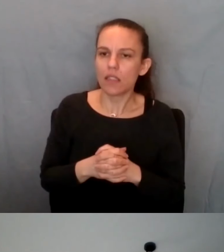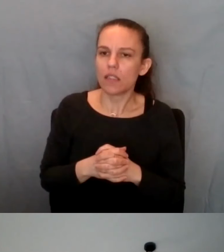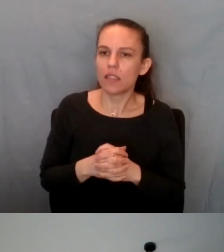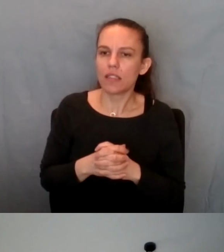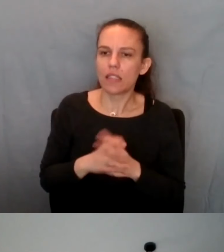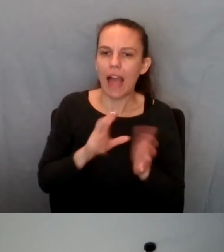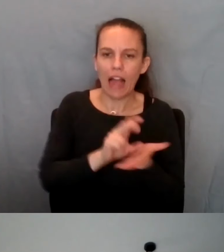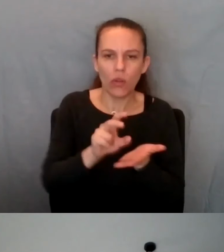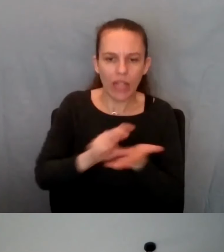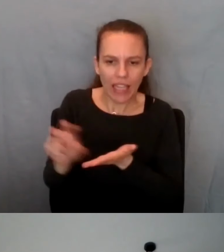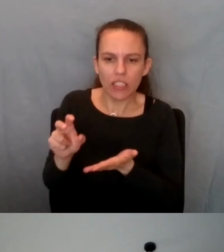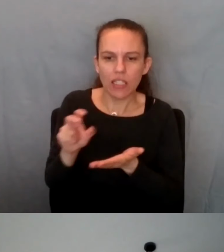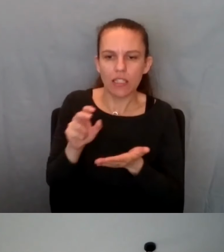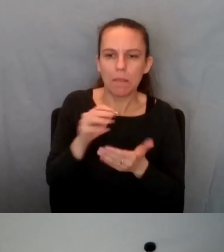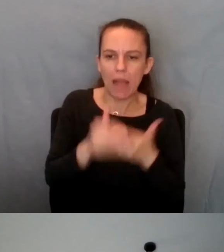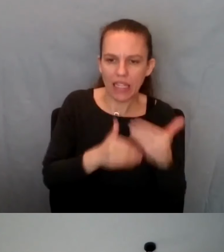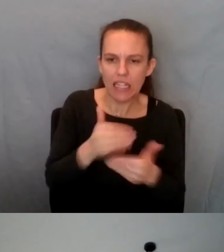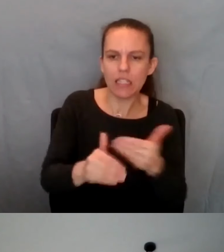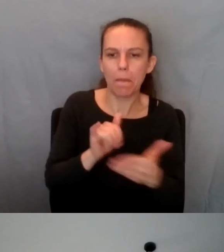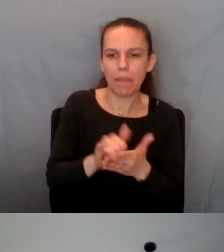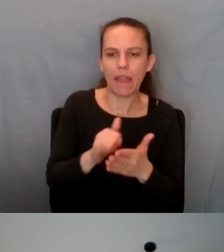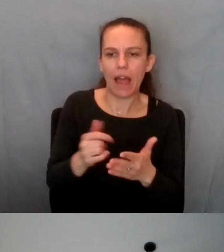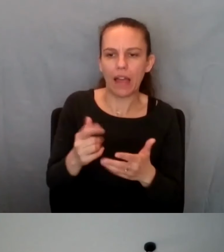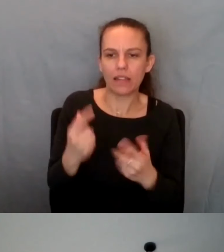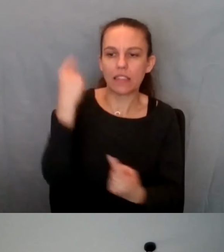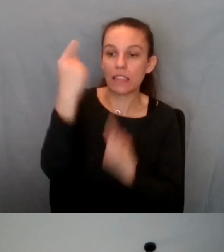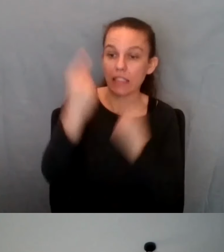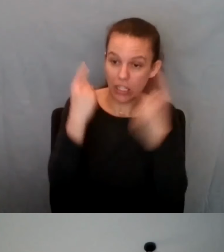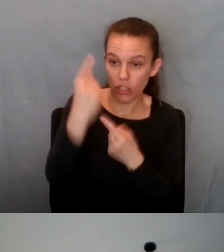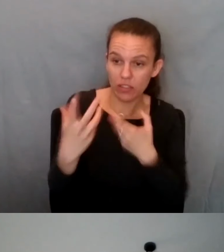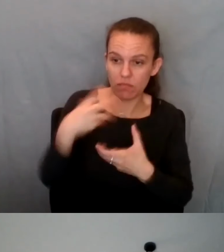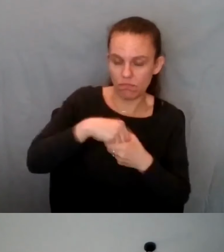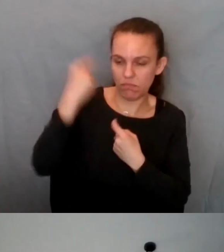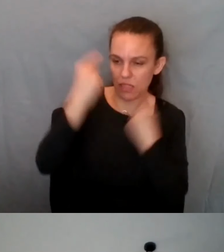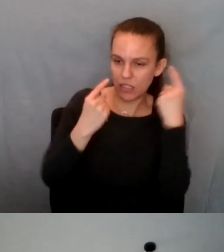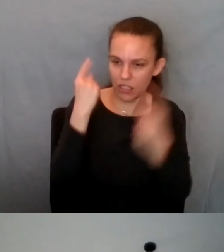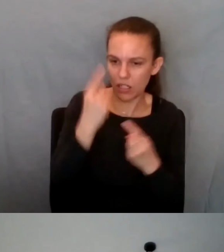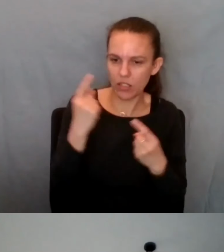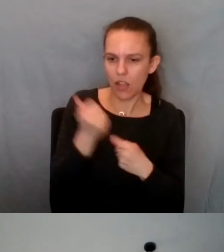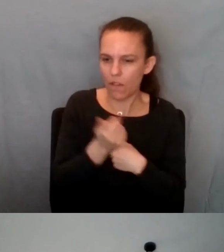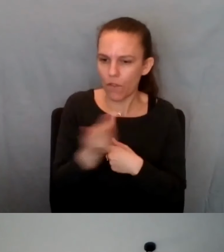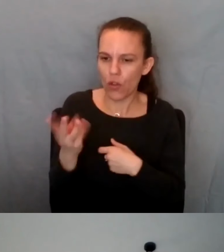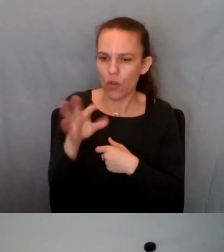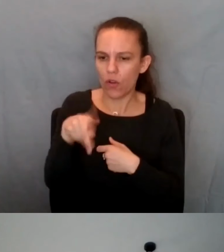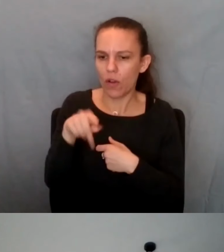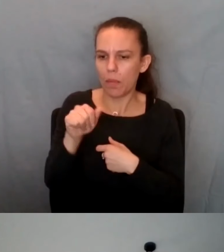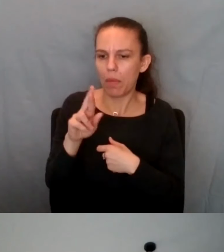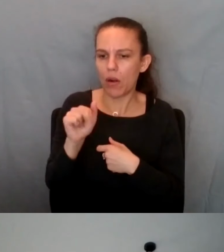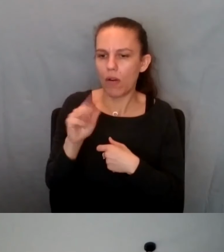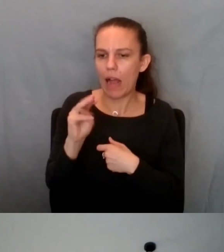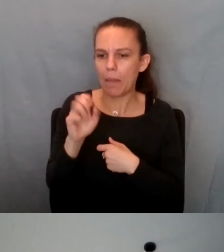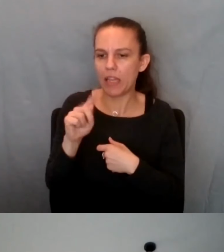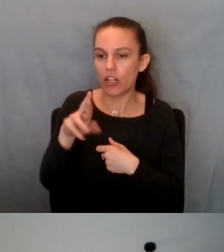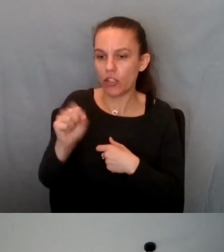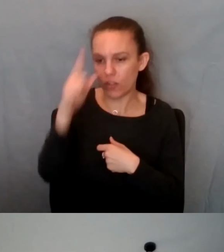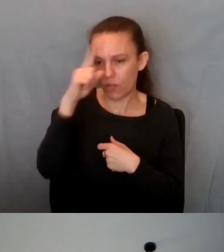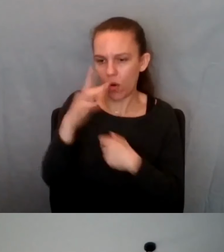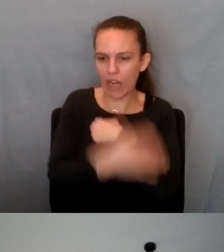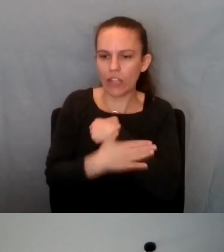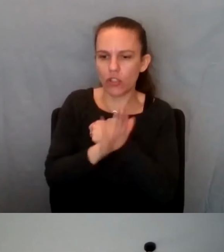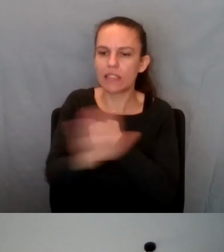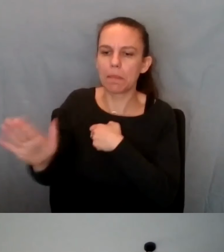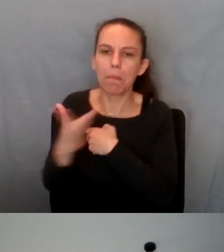allocation mechanism that takes into account a few parameters of the preference of countries. So if they want